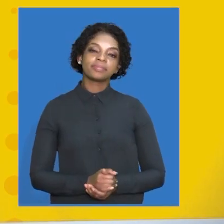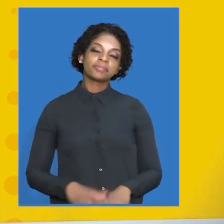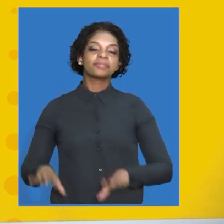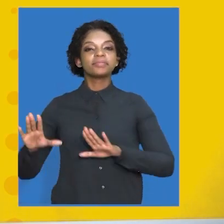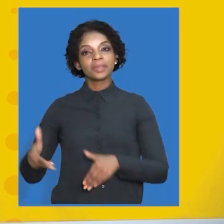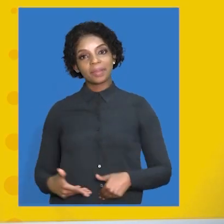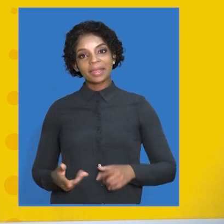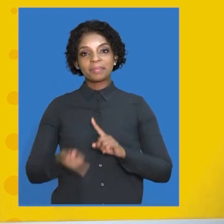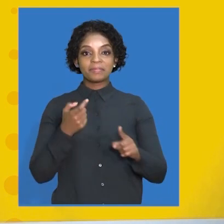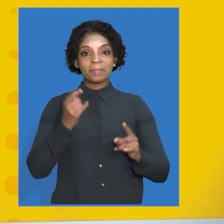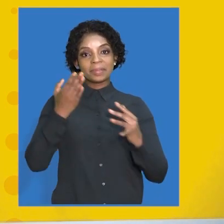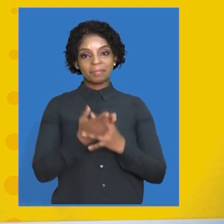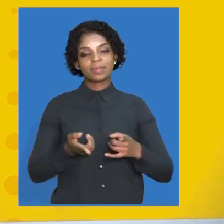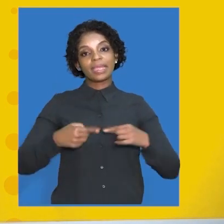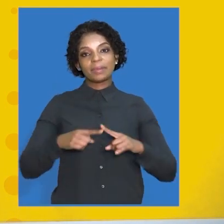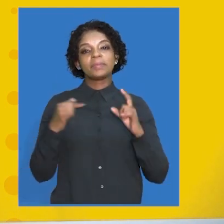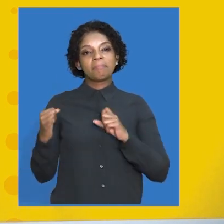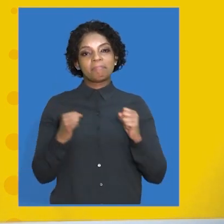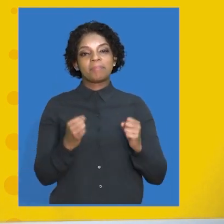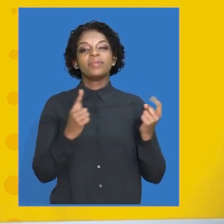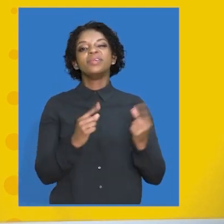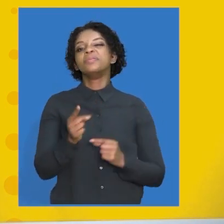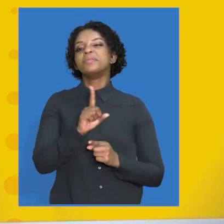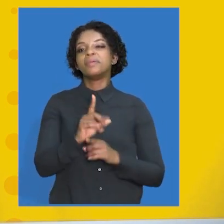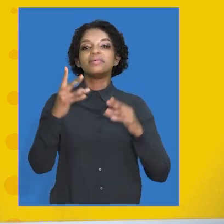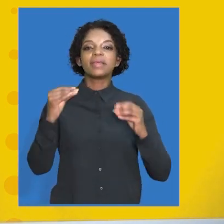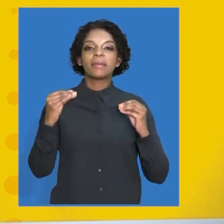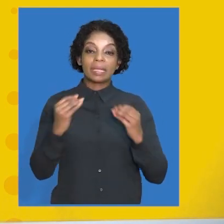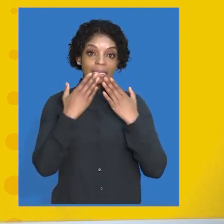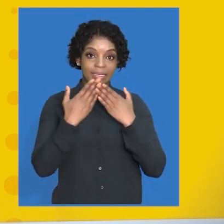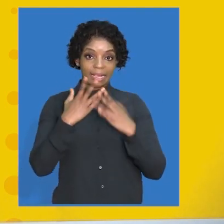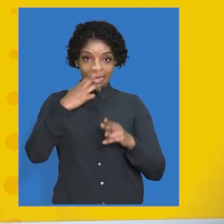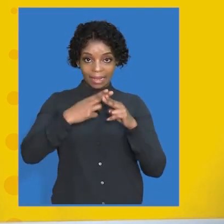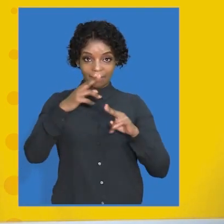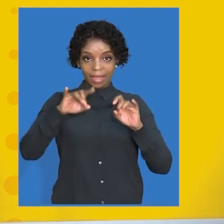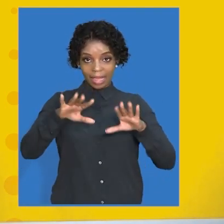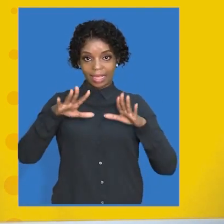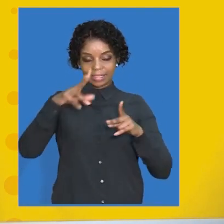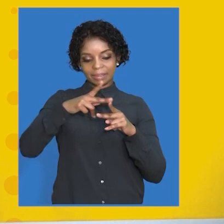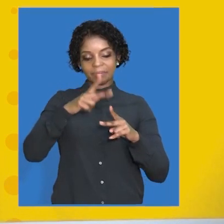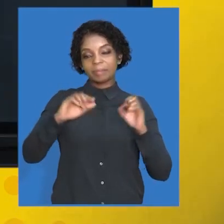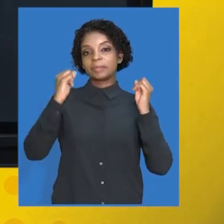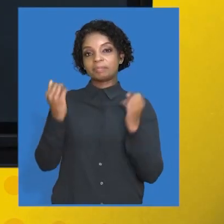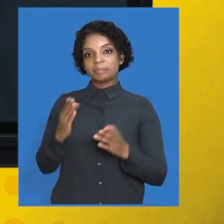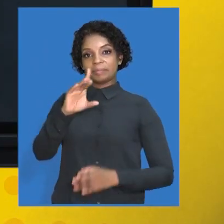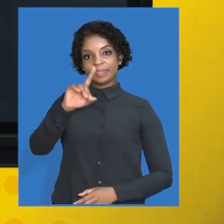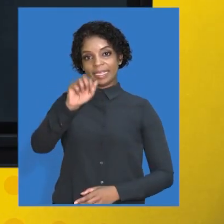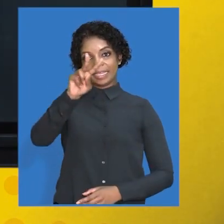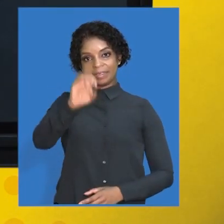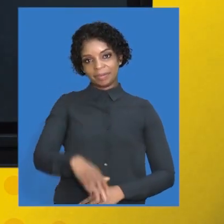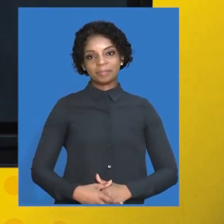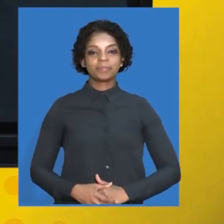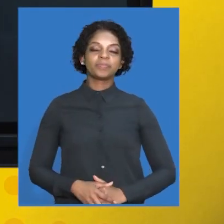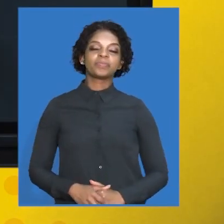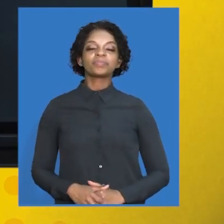Welcome back from the break, guys. We're still busy with your business studies final exam prep. So thank you so much, Dave, and over to you. Matrix, we're